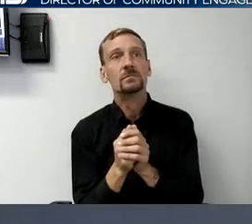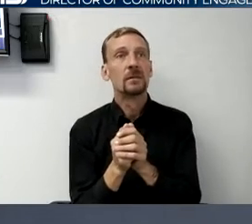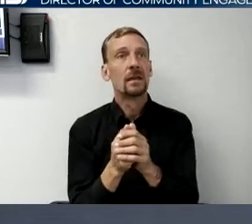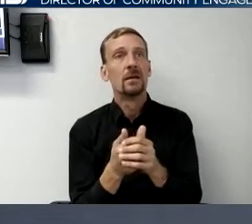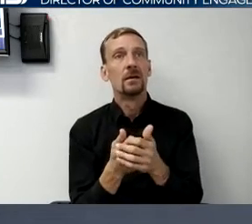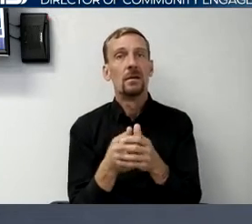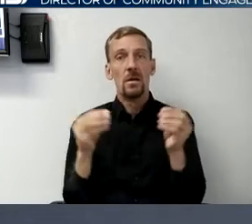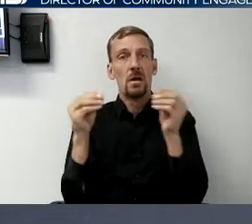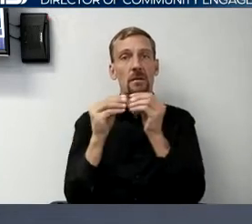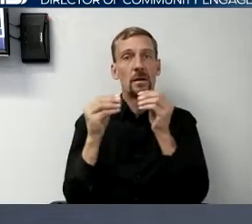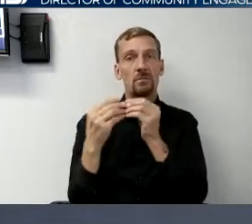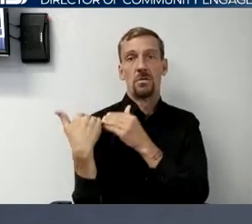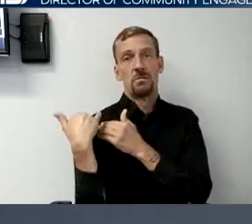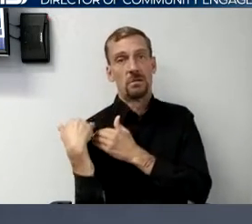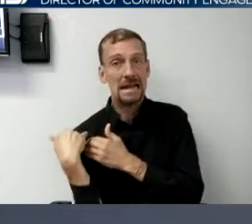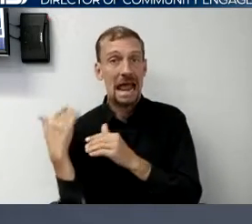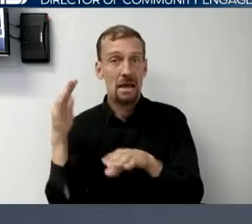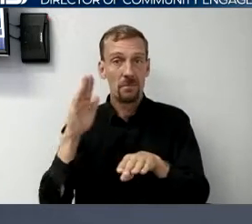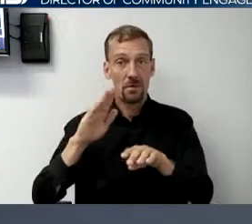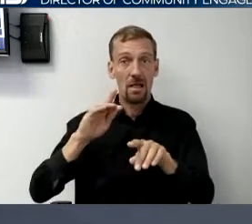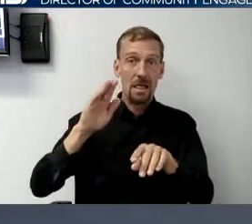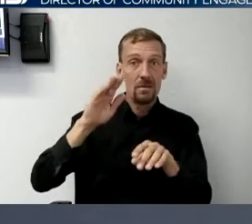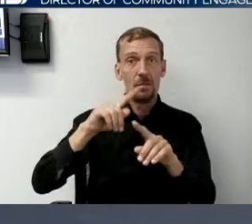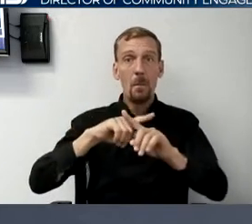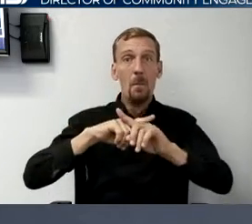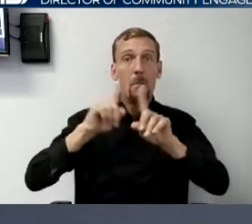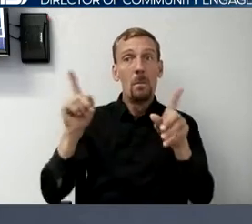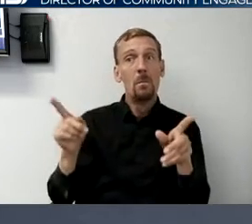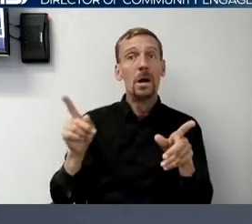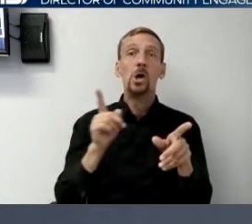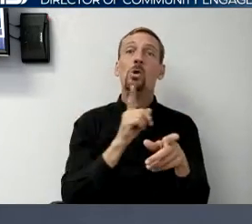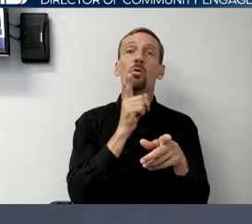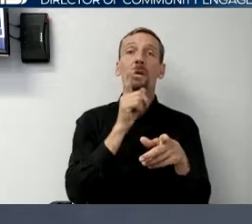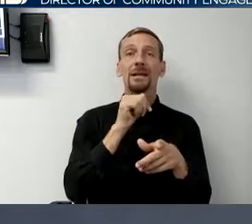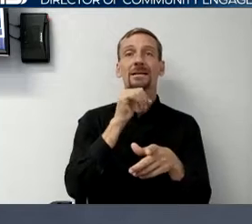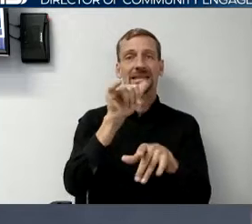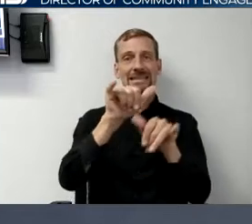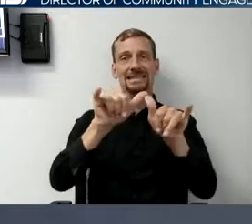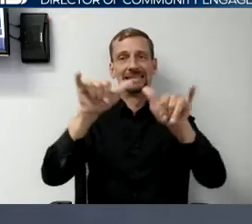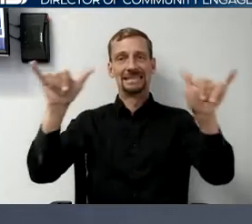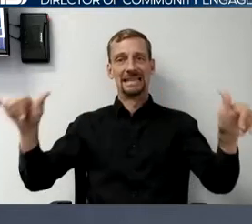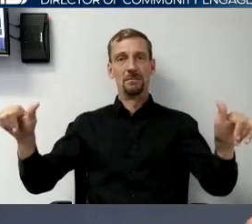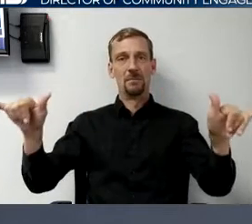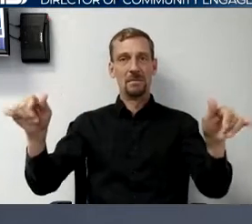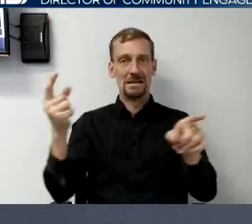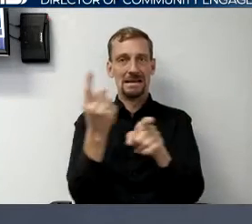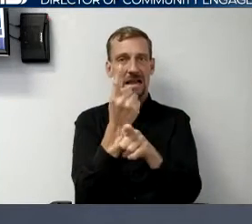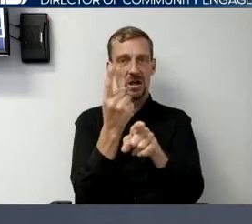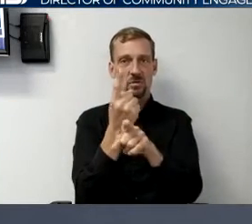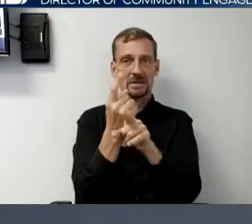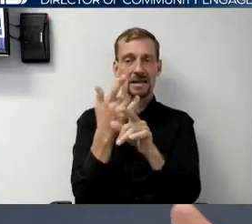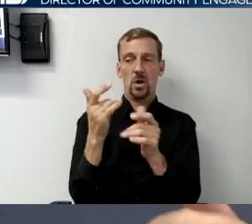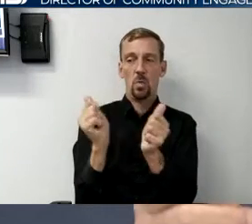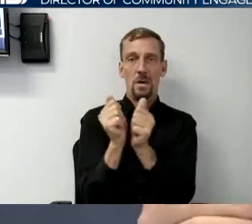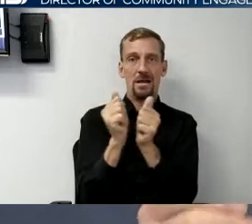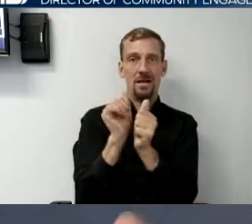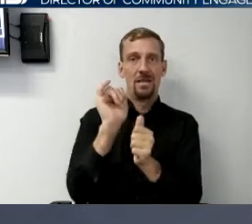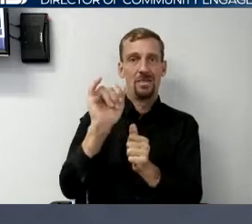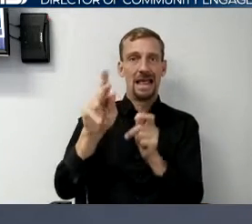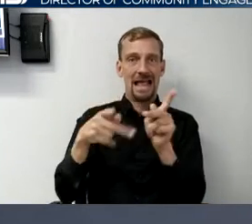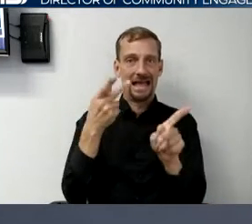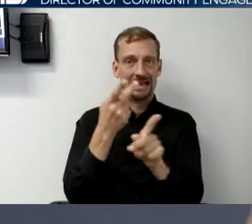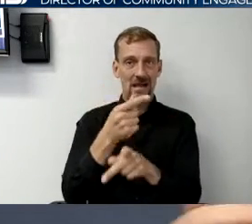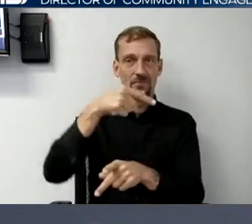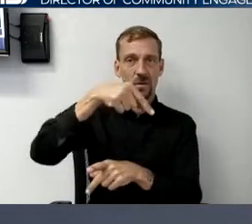want to say more reliable, but there isn't the same reliability, accuracy, sensitivity on